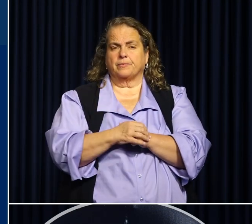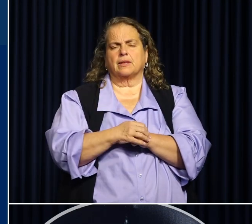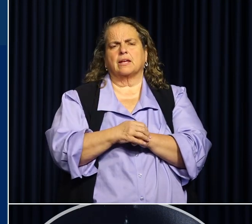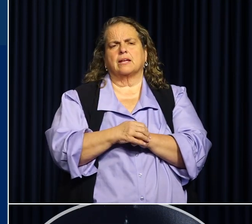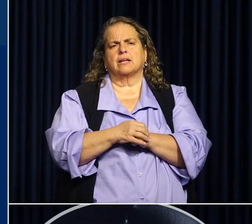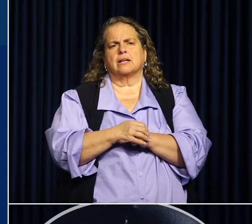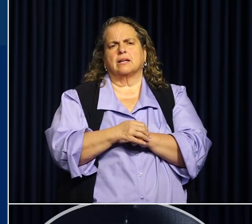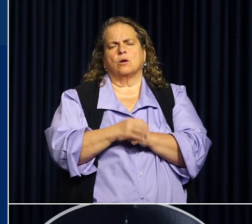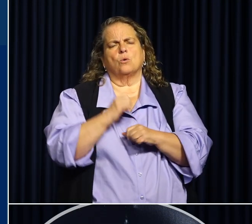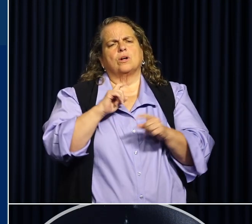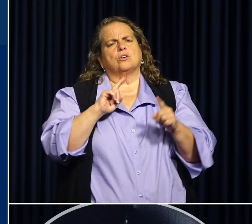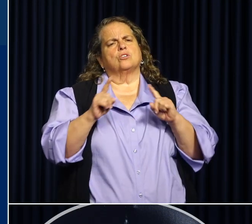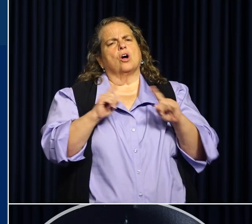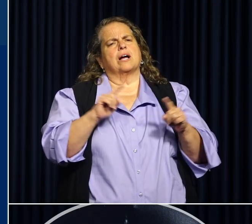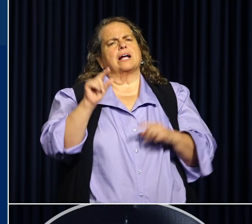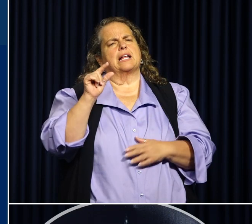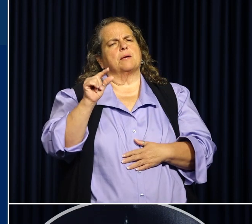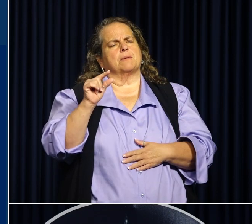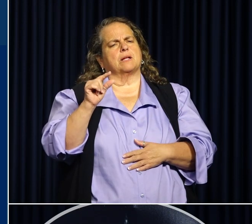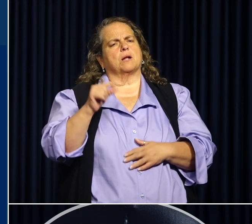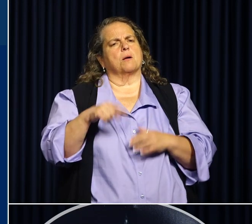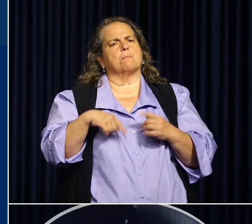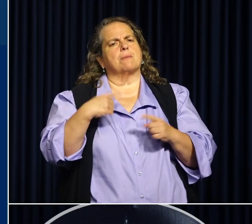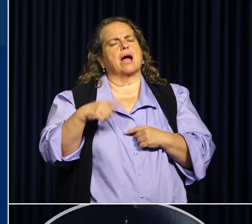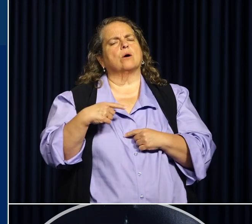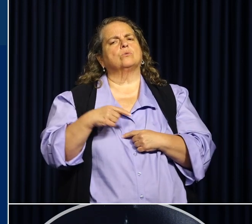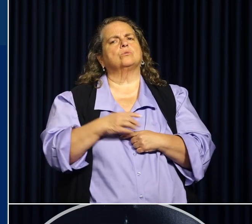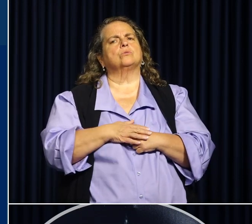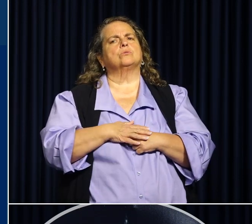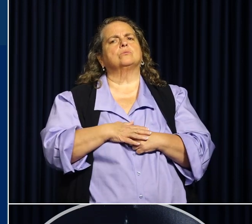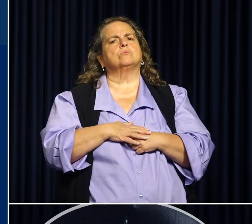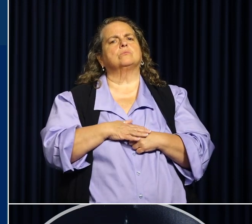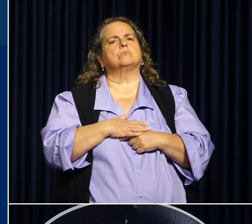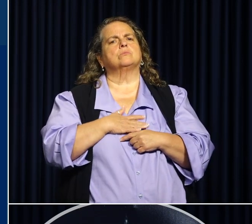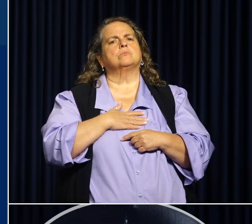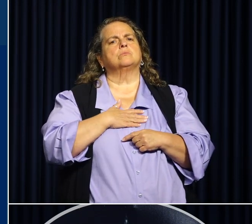talk for a minute about